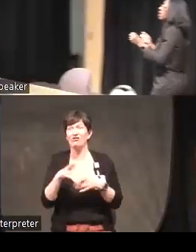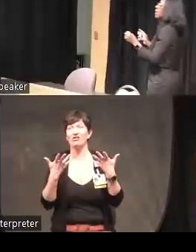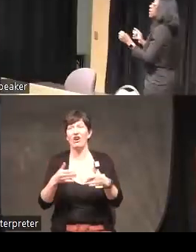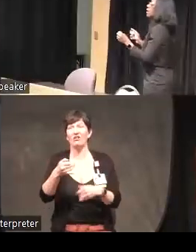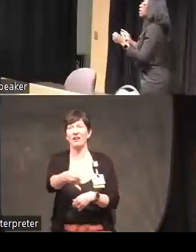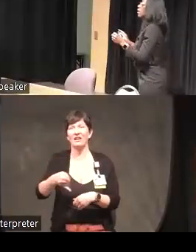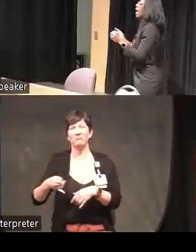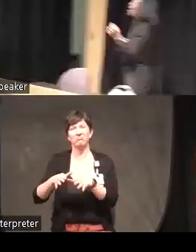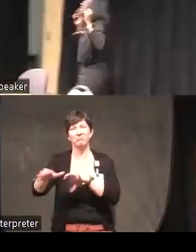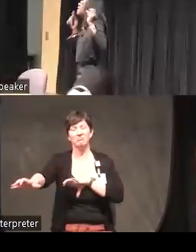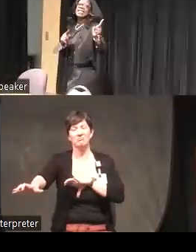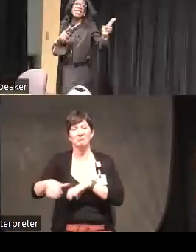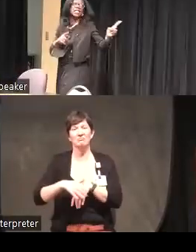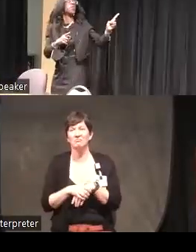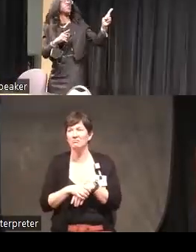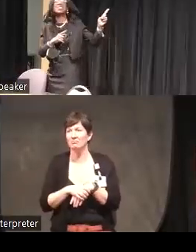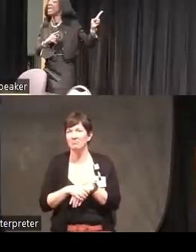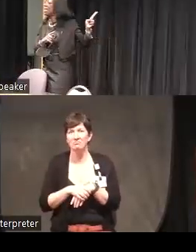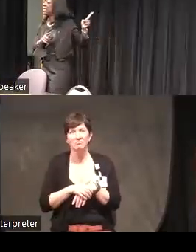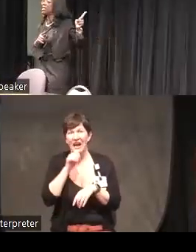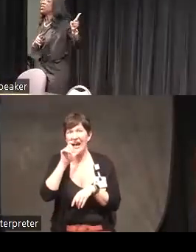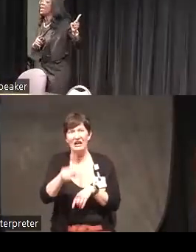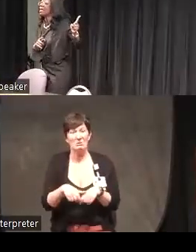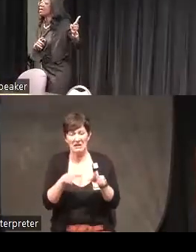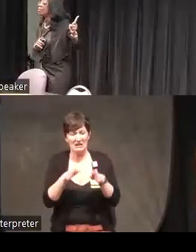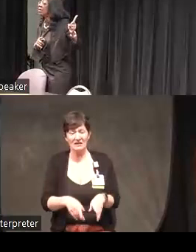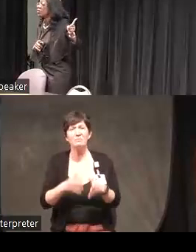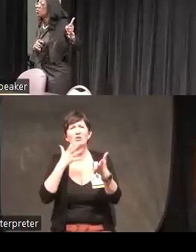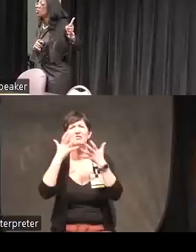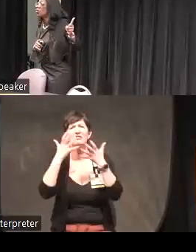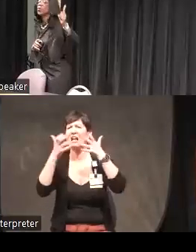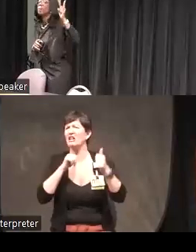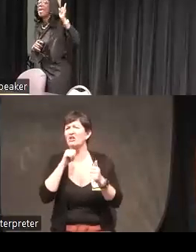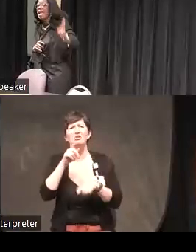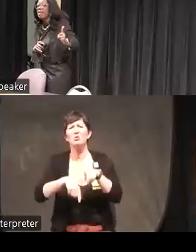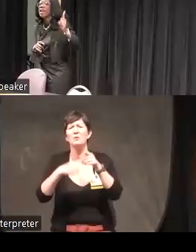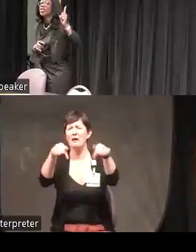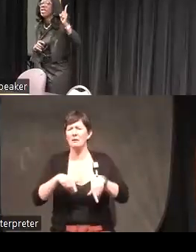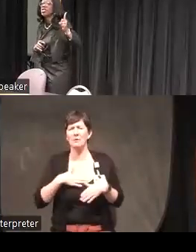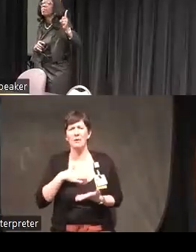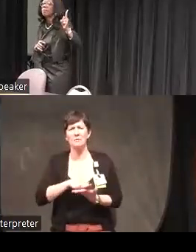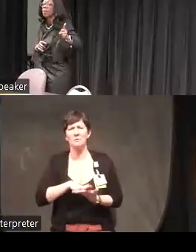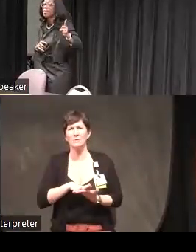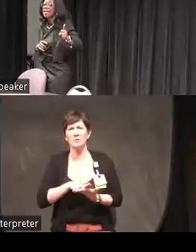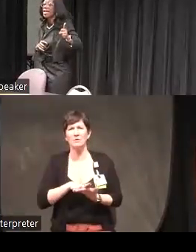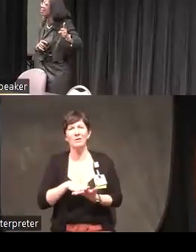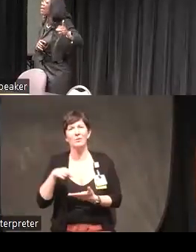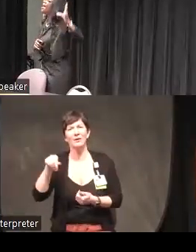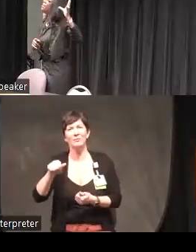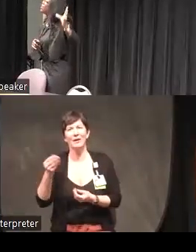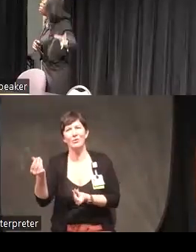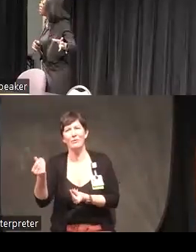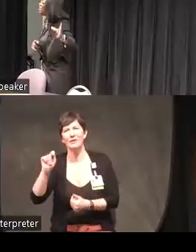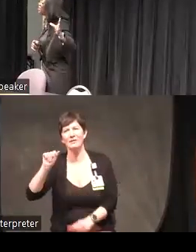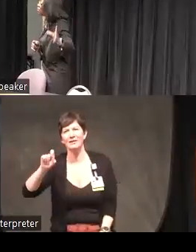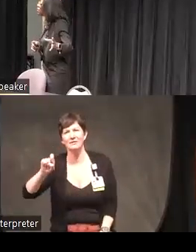right? I don't need this person yelling that you can't come to my school because we pay for education by property taxes and